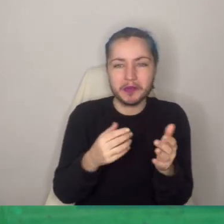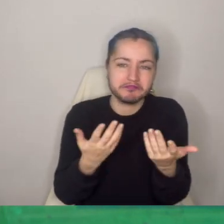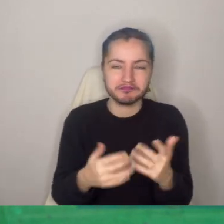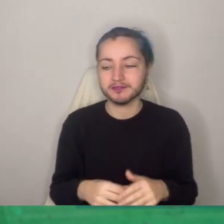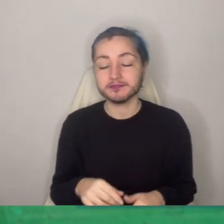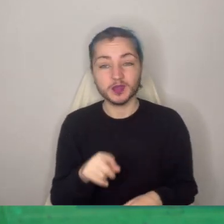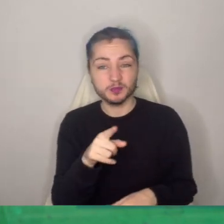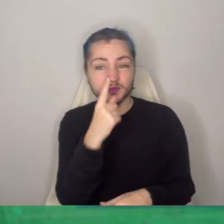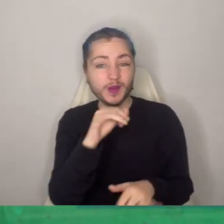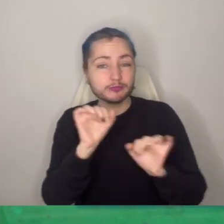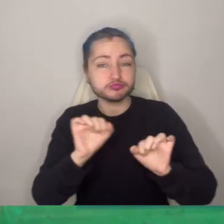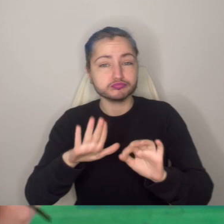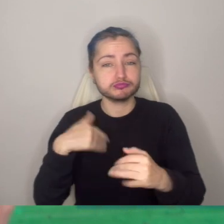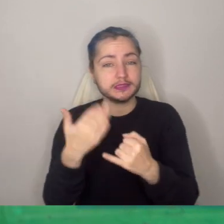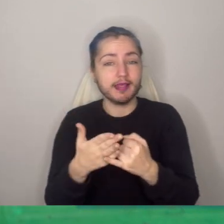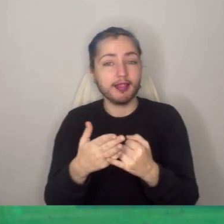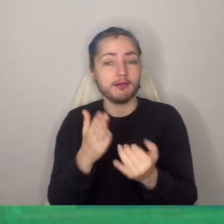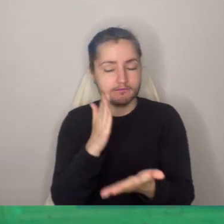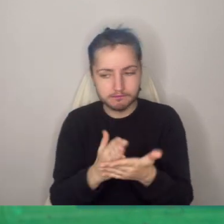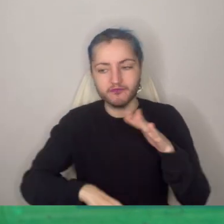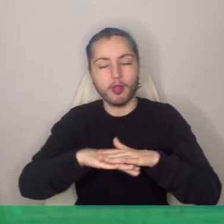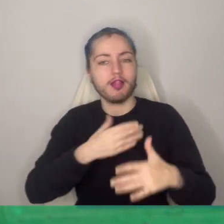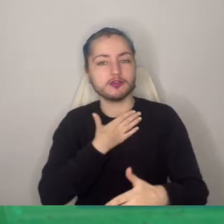You can leave yours fully dry if you like.